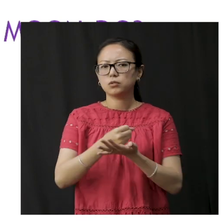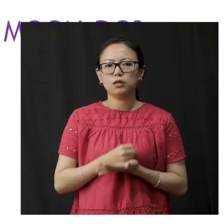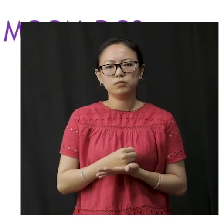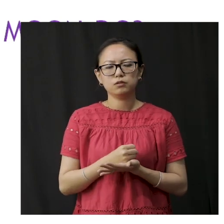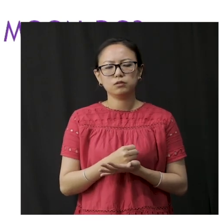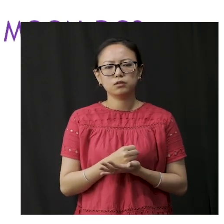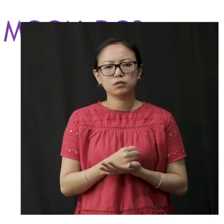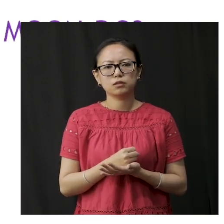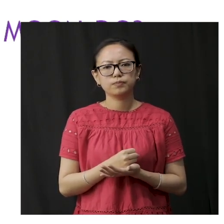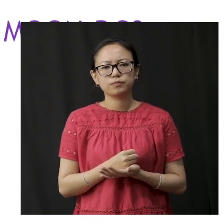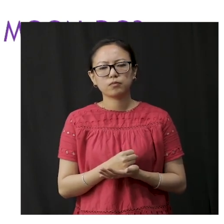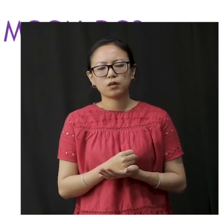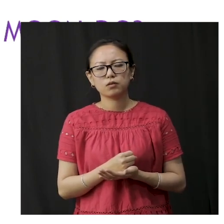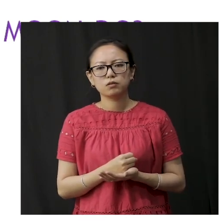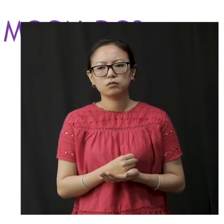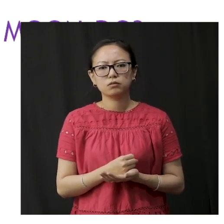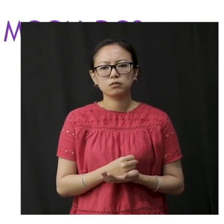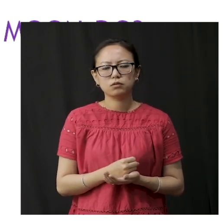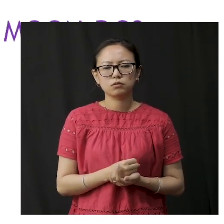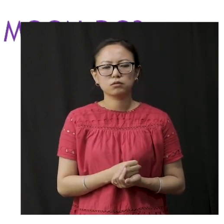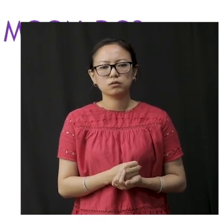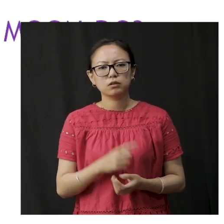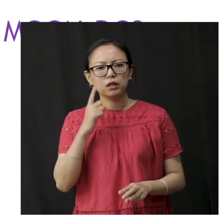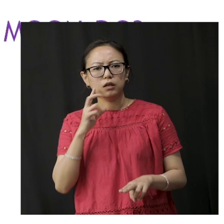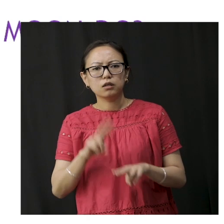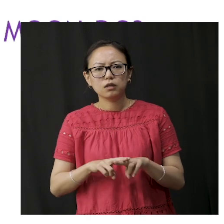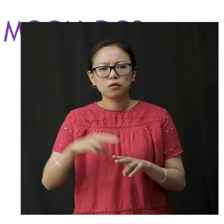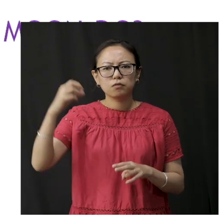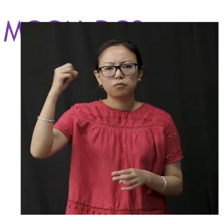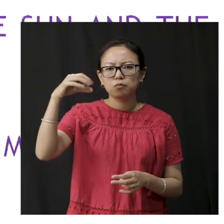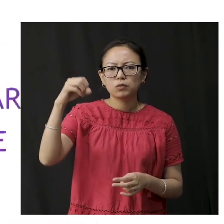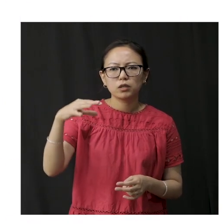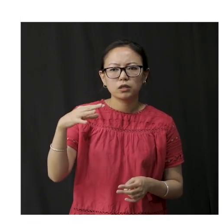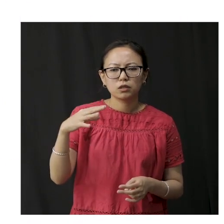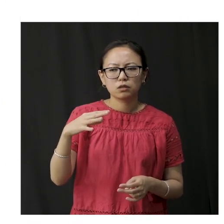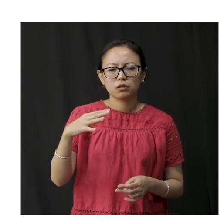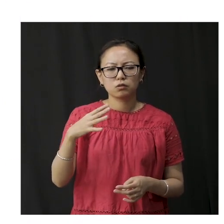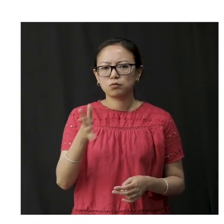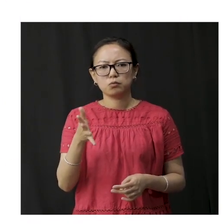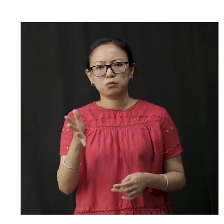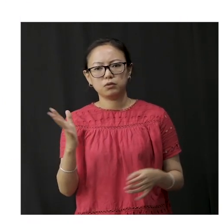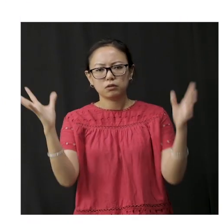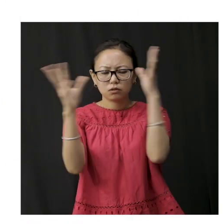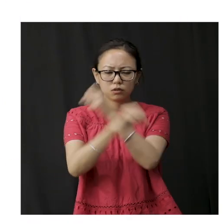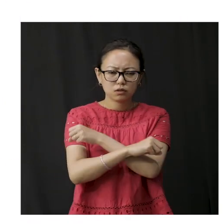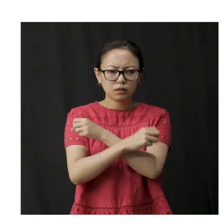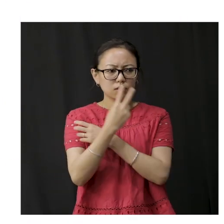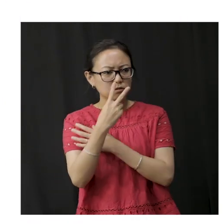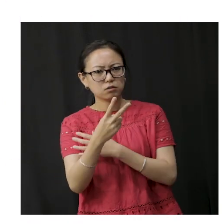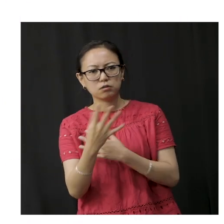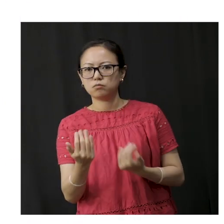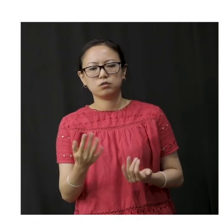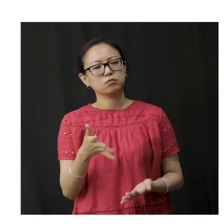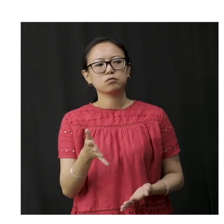that is why we need the sunlight for our growth and also completing our task.